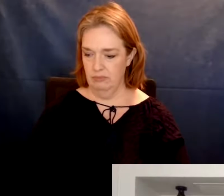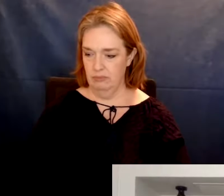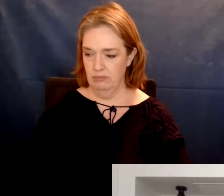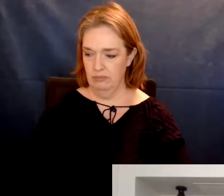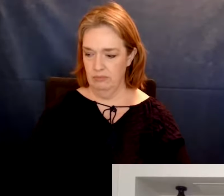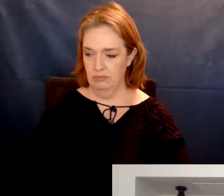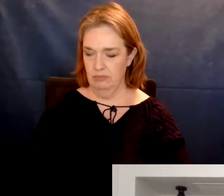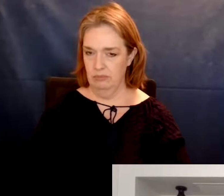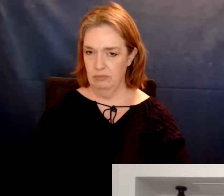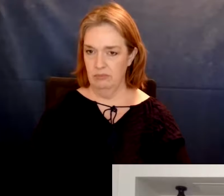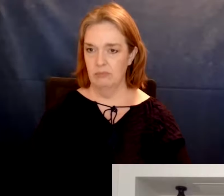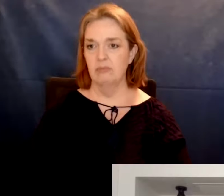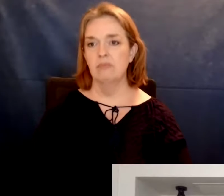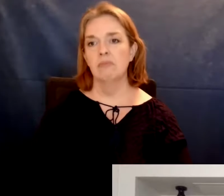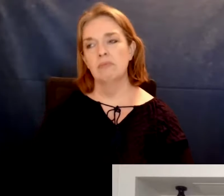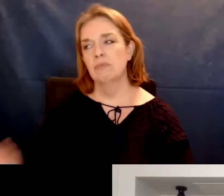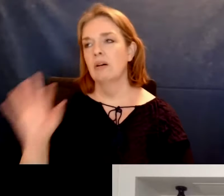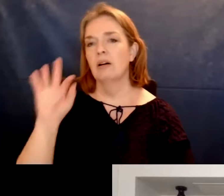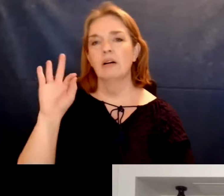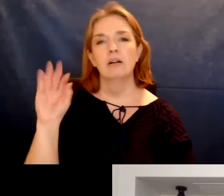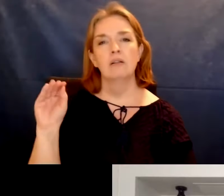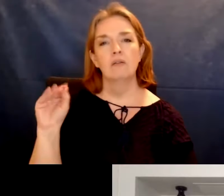The foothills, the sand,